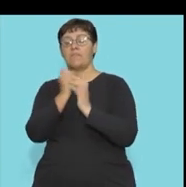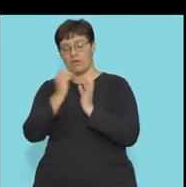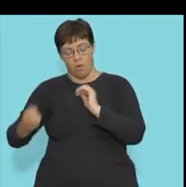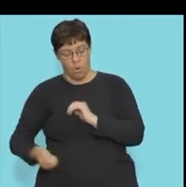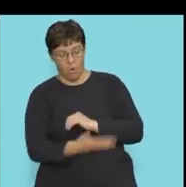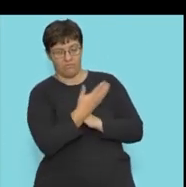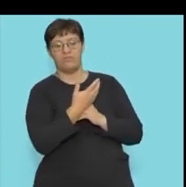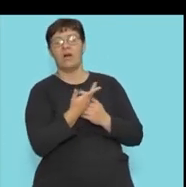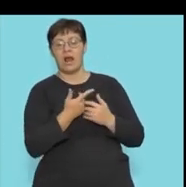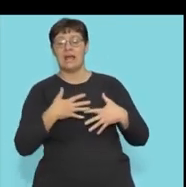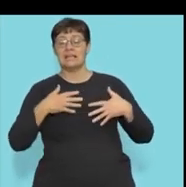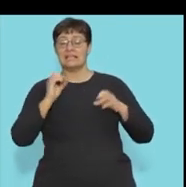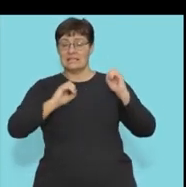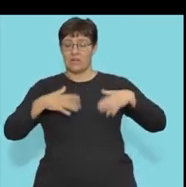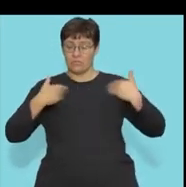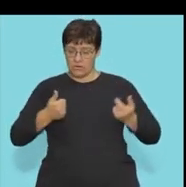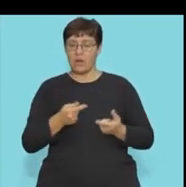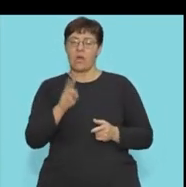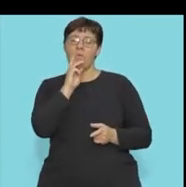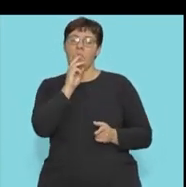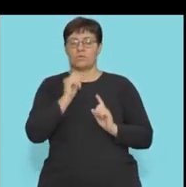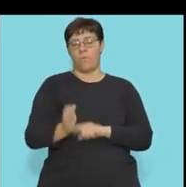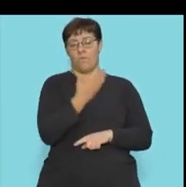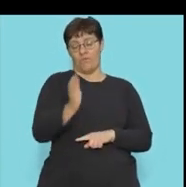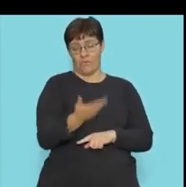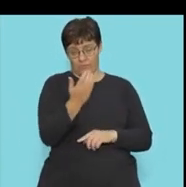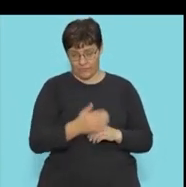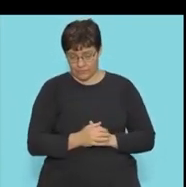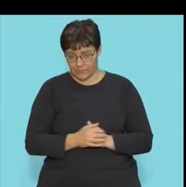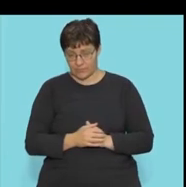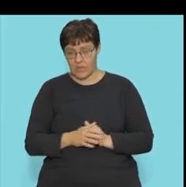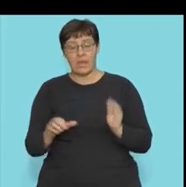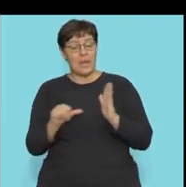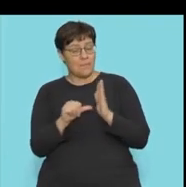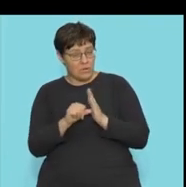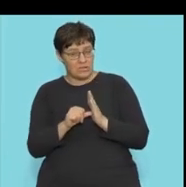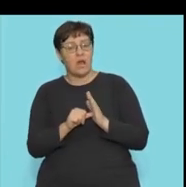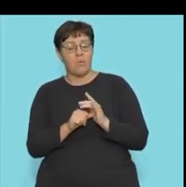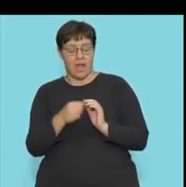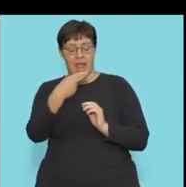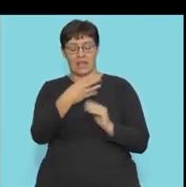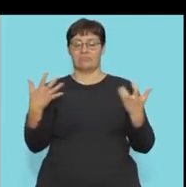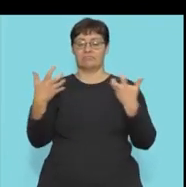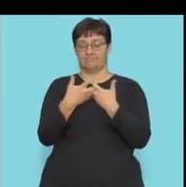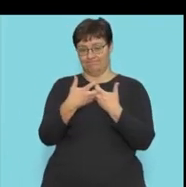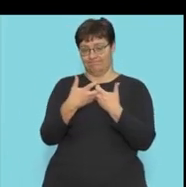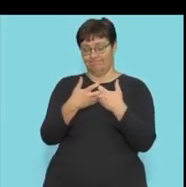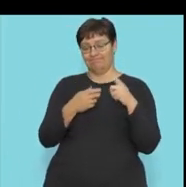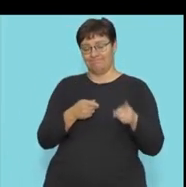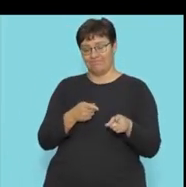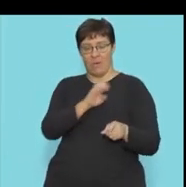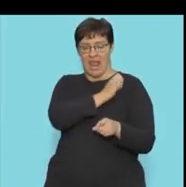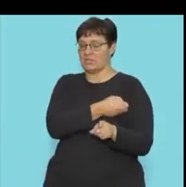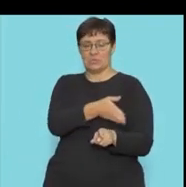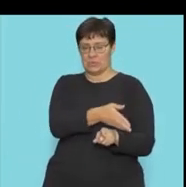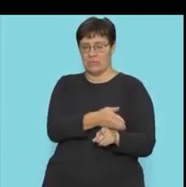waste product during cellular respiration. So again, the importance of oxygen is to combine with the de-energized